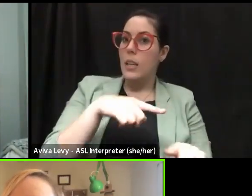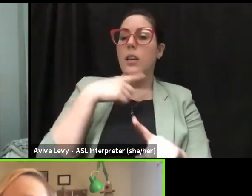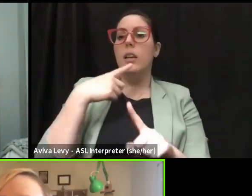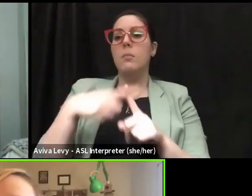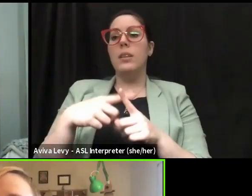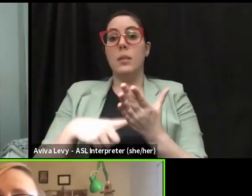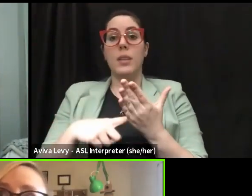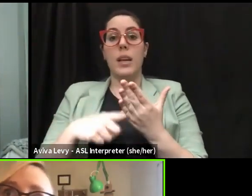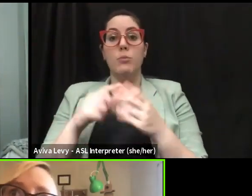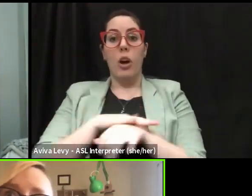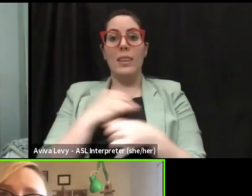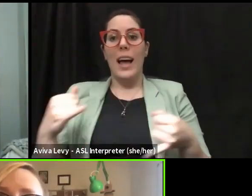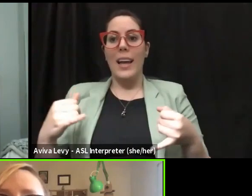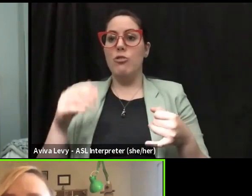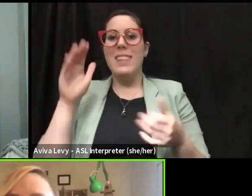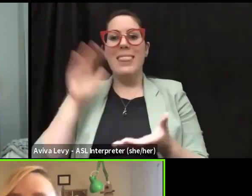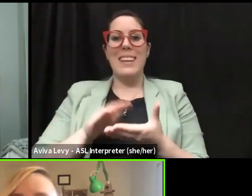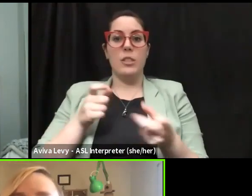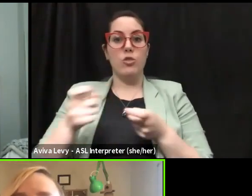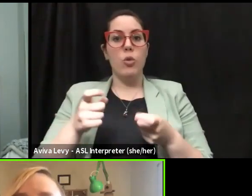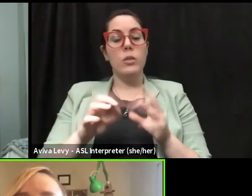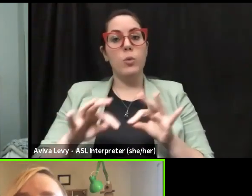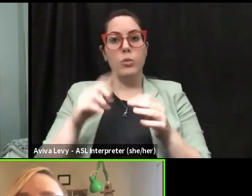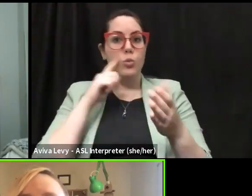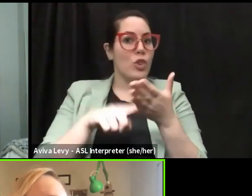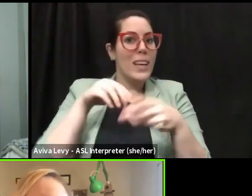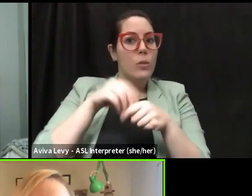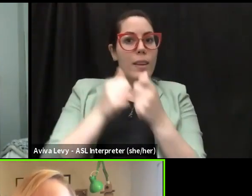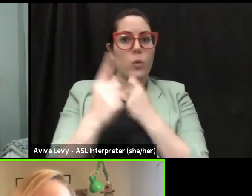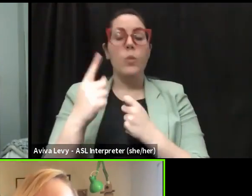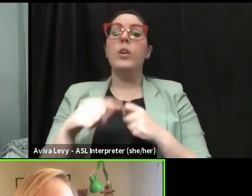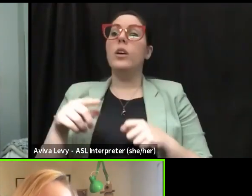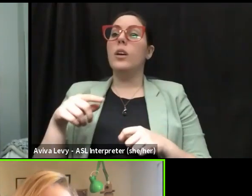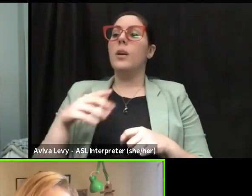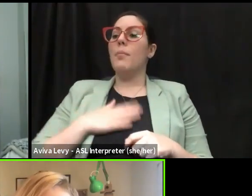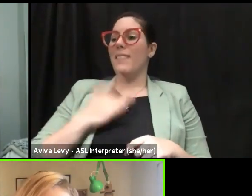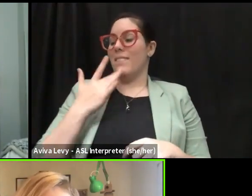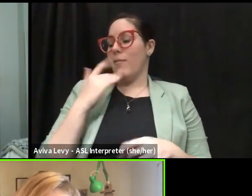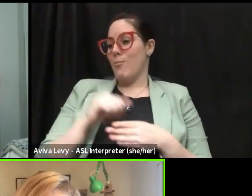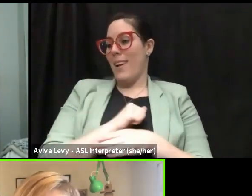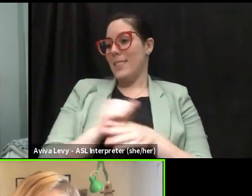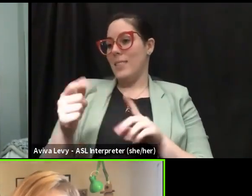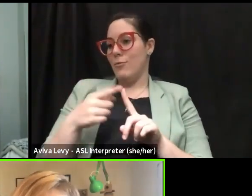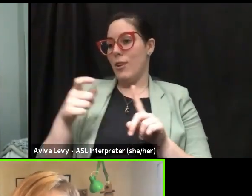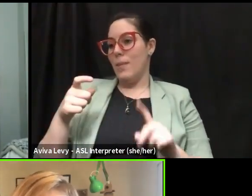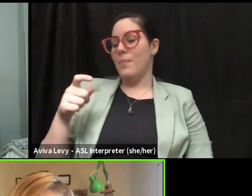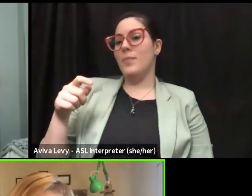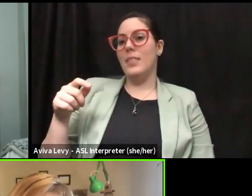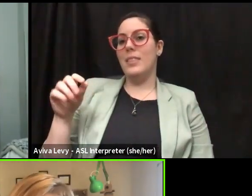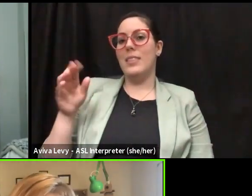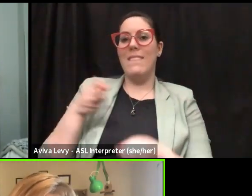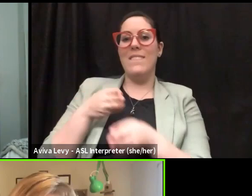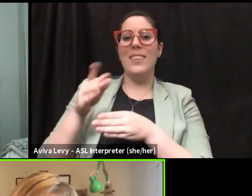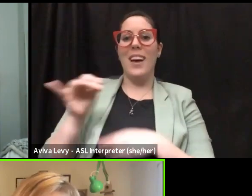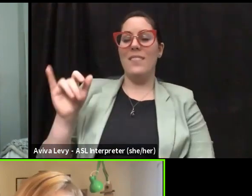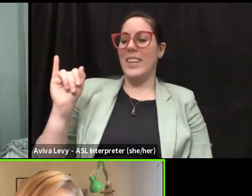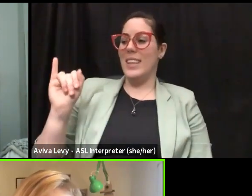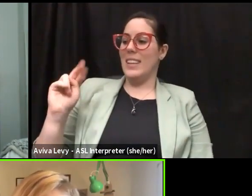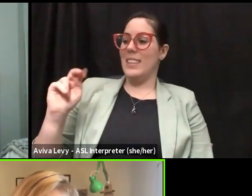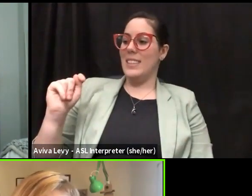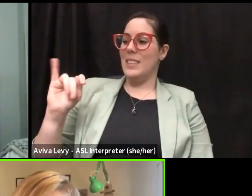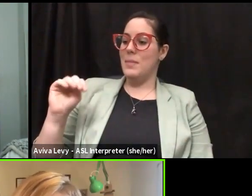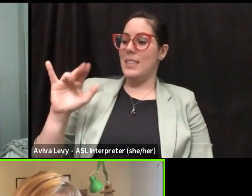then one of my favorite practices from the field of intimacy direction, which is something I've engaged in as a director for many